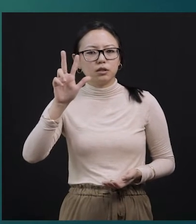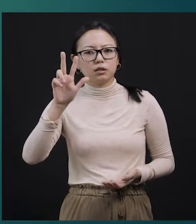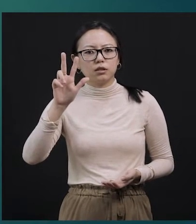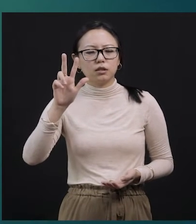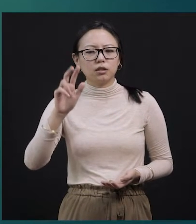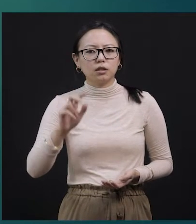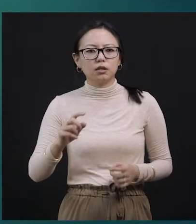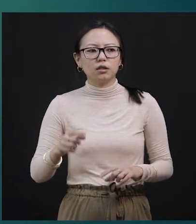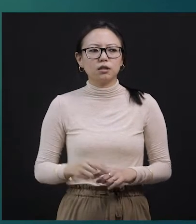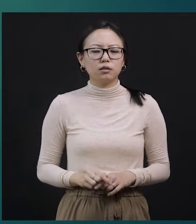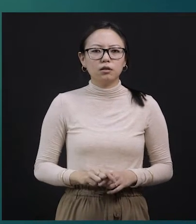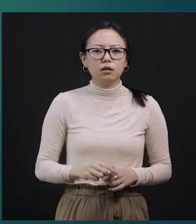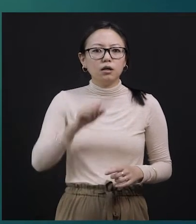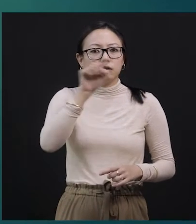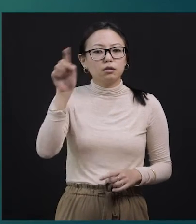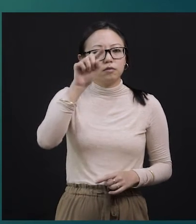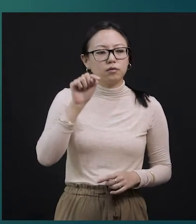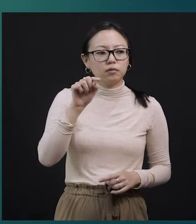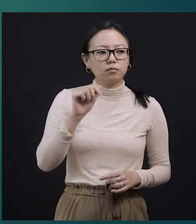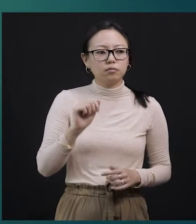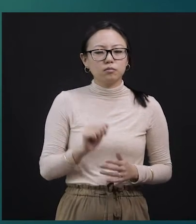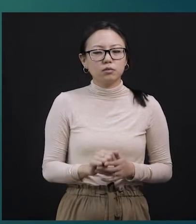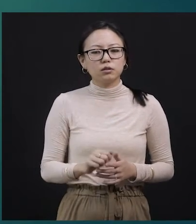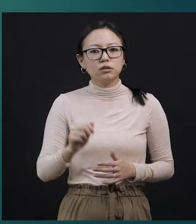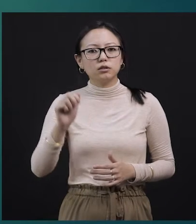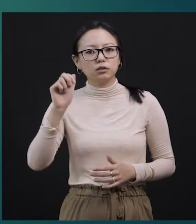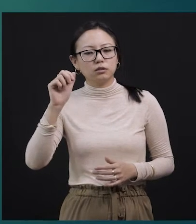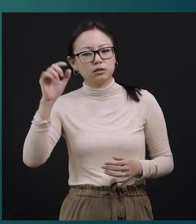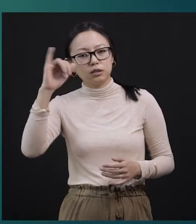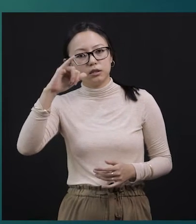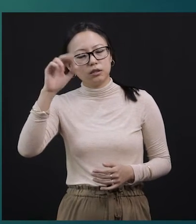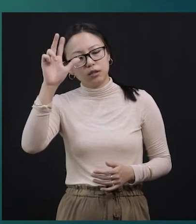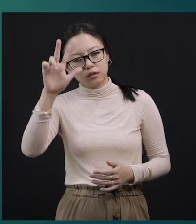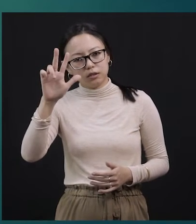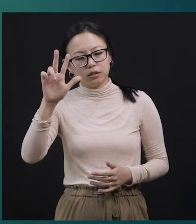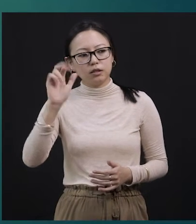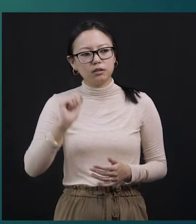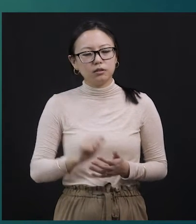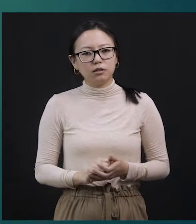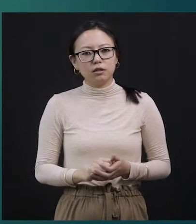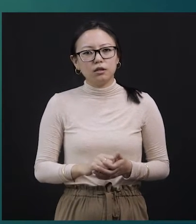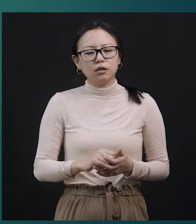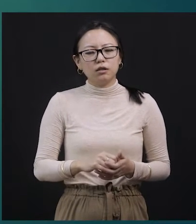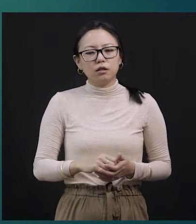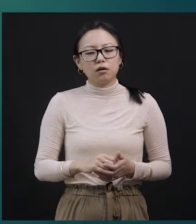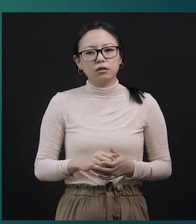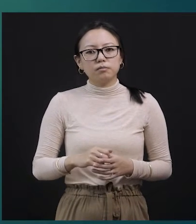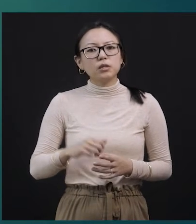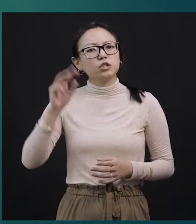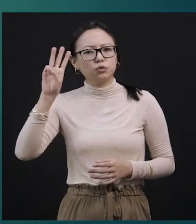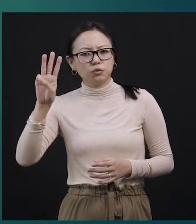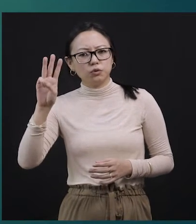than 81, right? So that is why you need to put here 2 times, put 56 here, which is